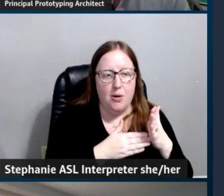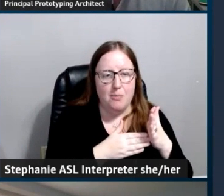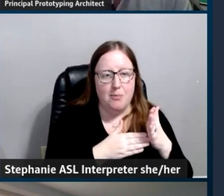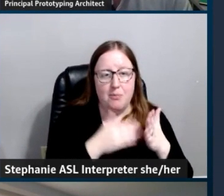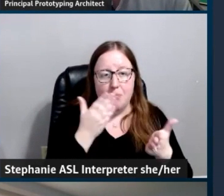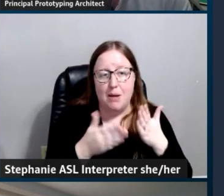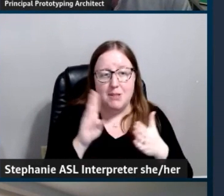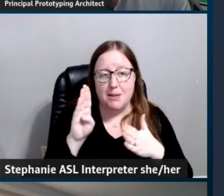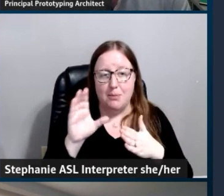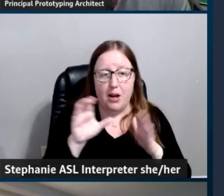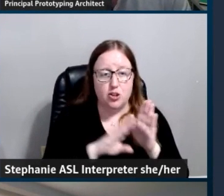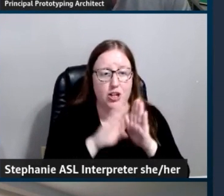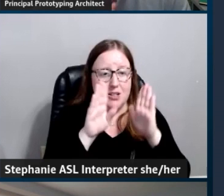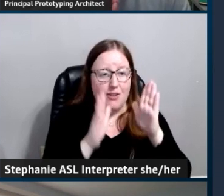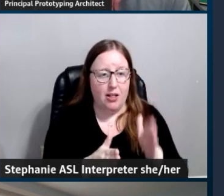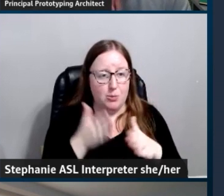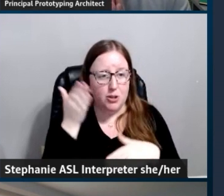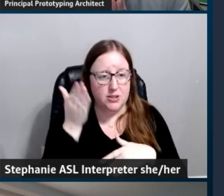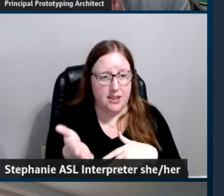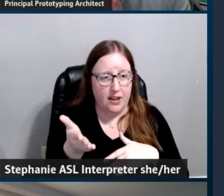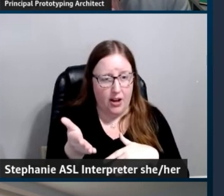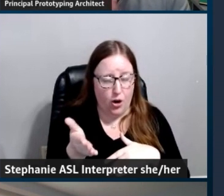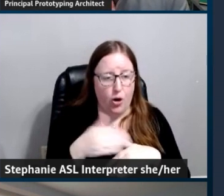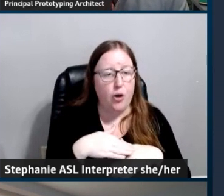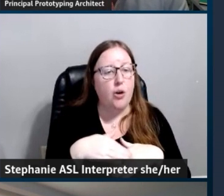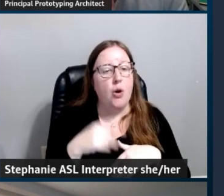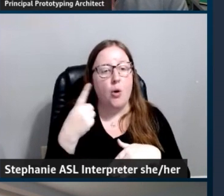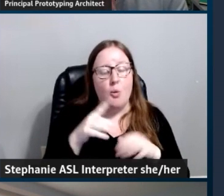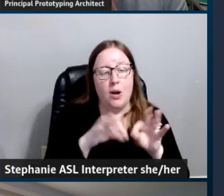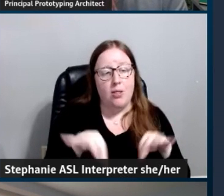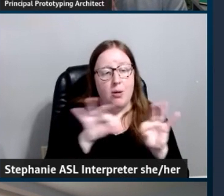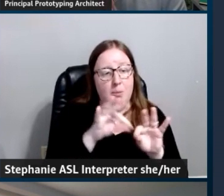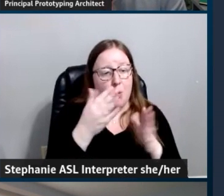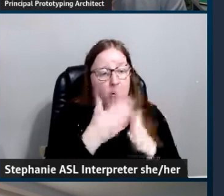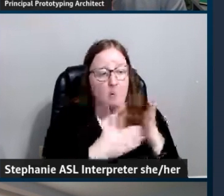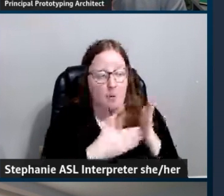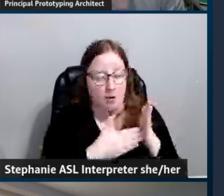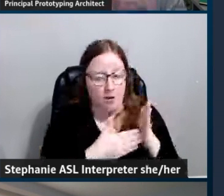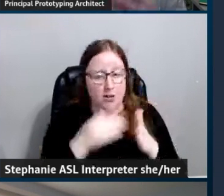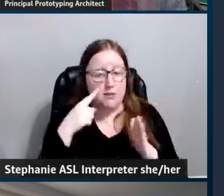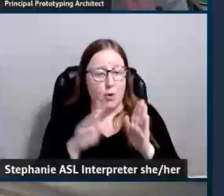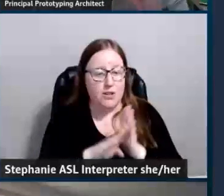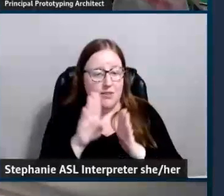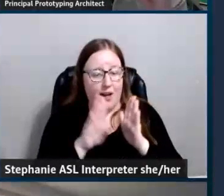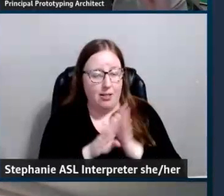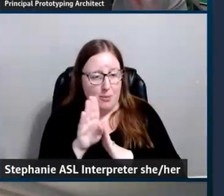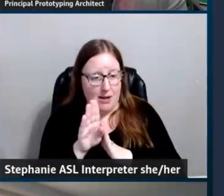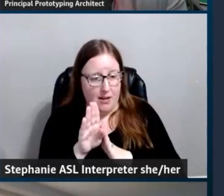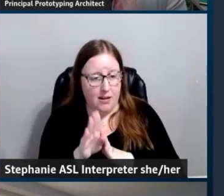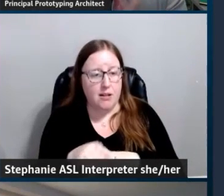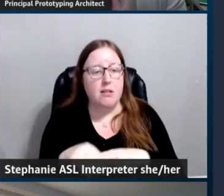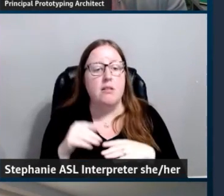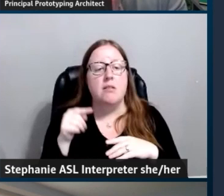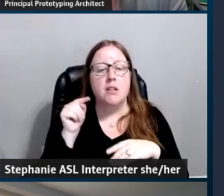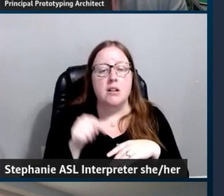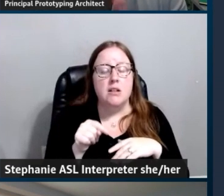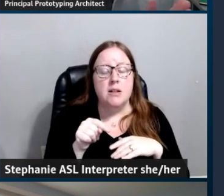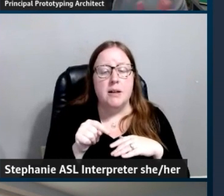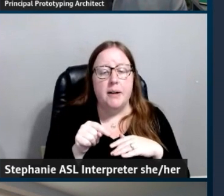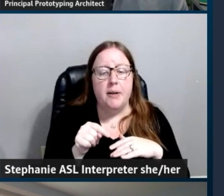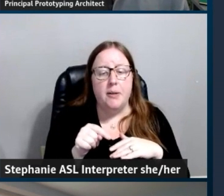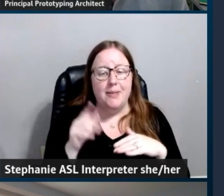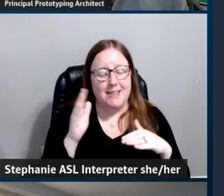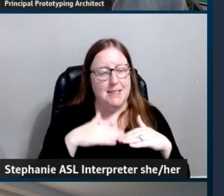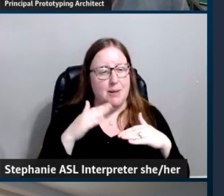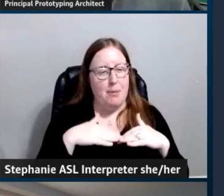some blockchain developers out there. One of the key parts is of developing, this is kind of the bottom